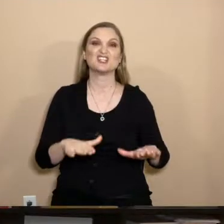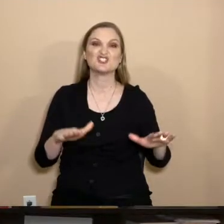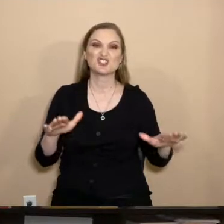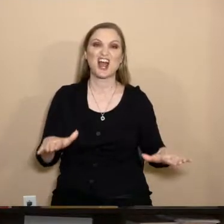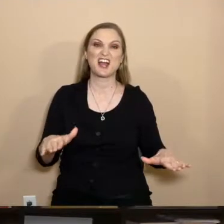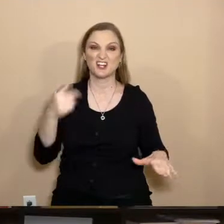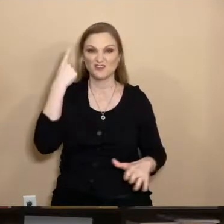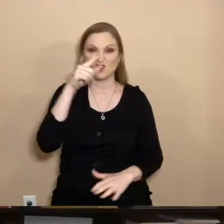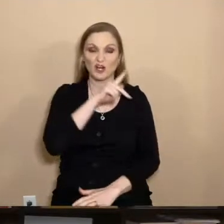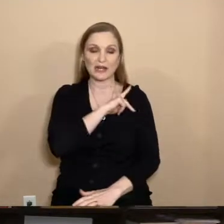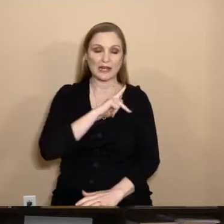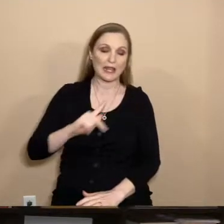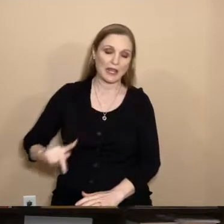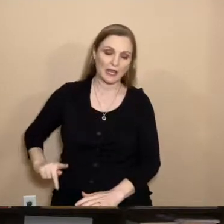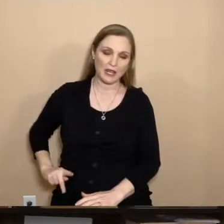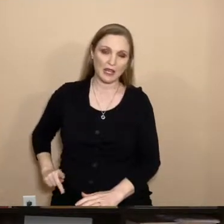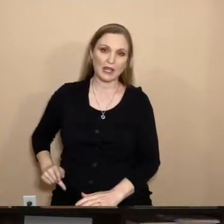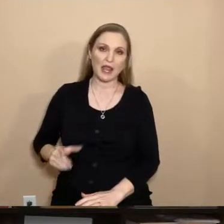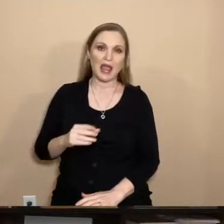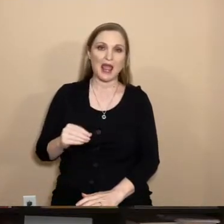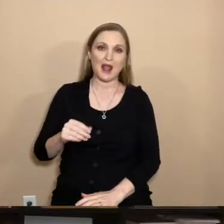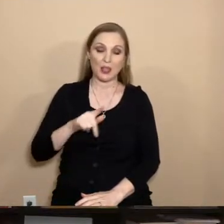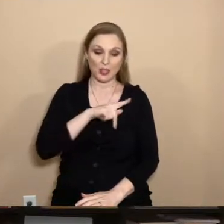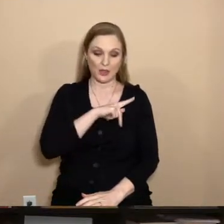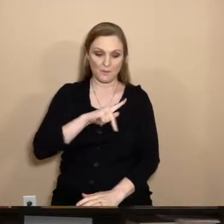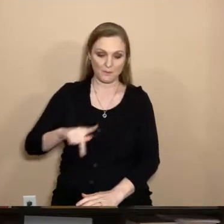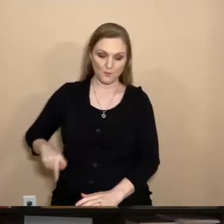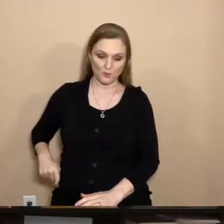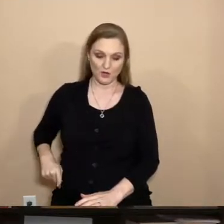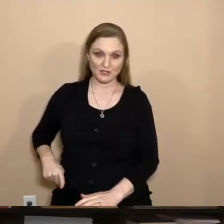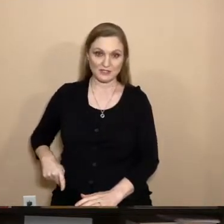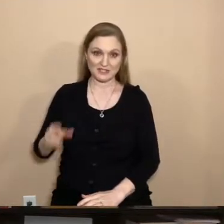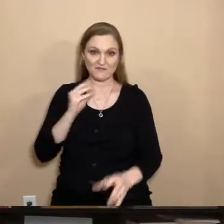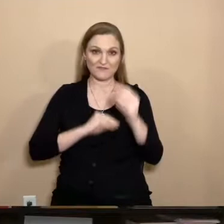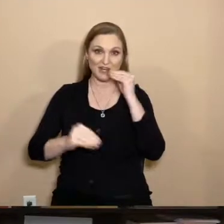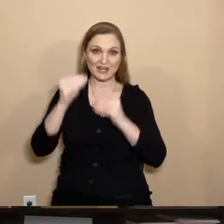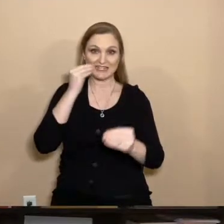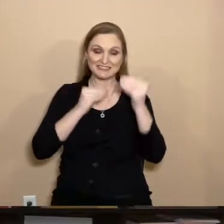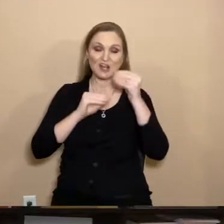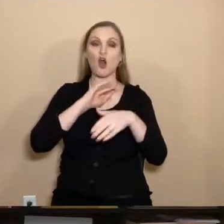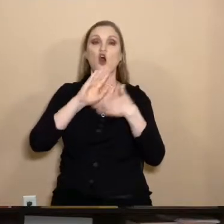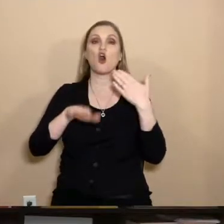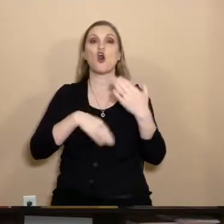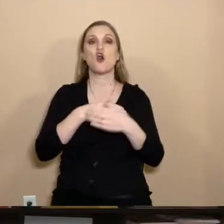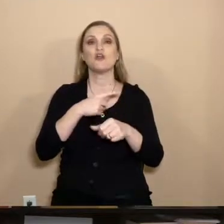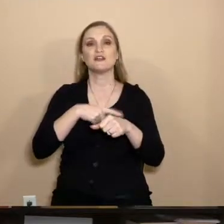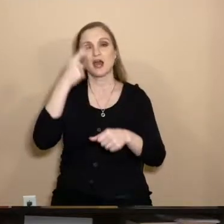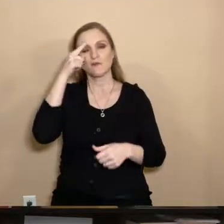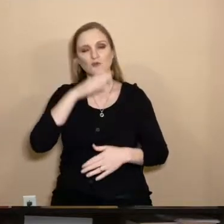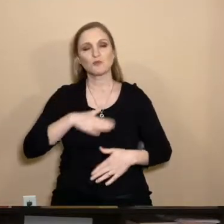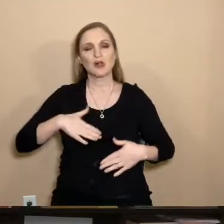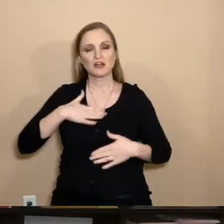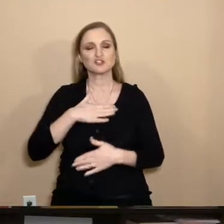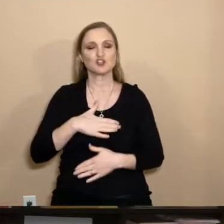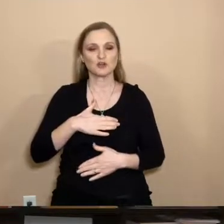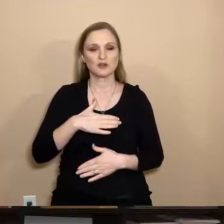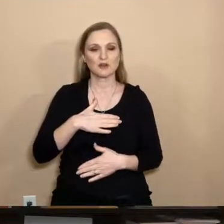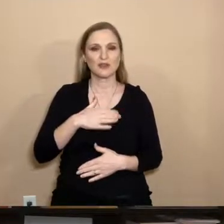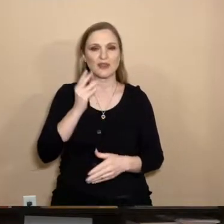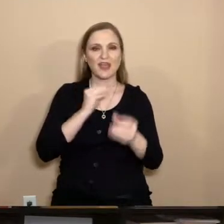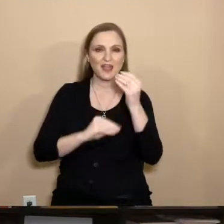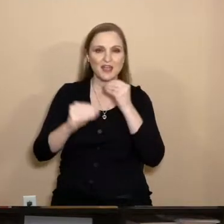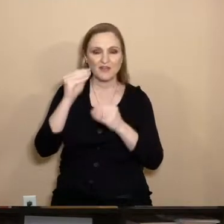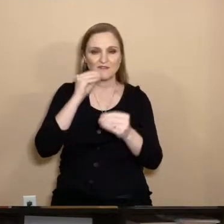a king, and the princes feast all the time for pleasure. That they feast